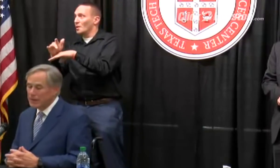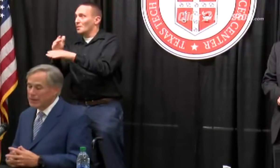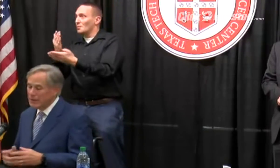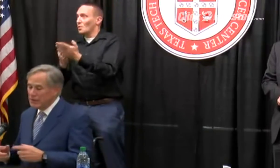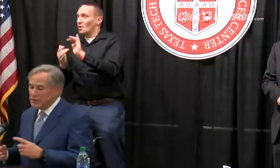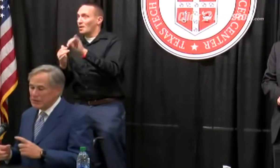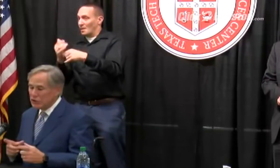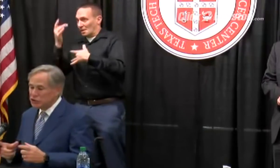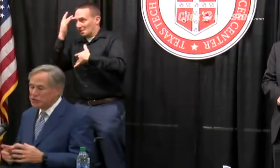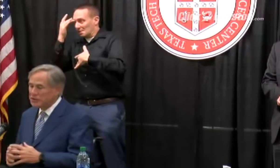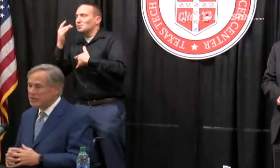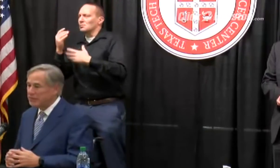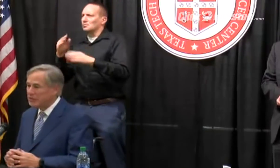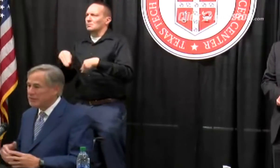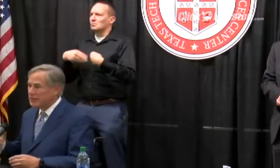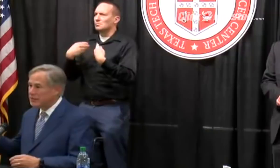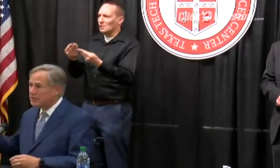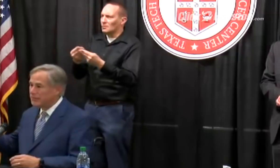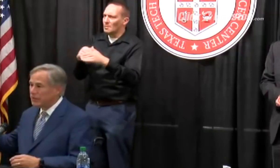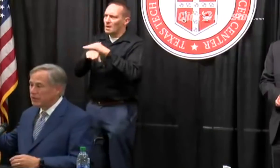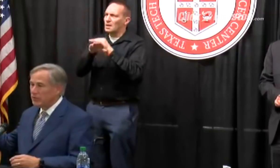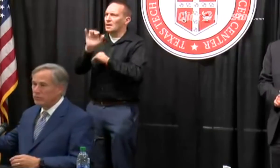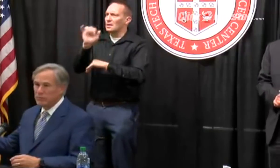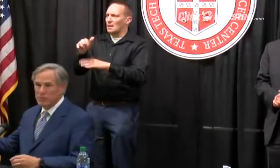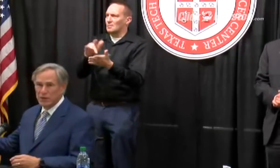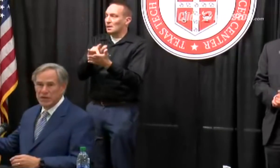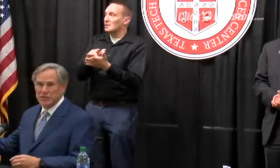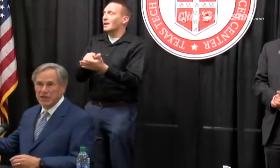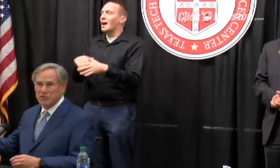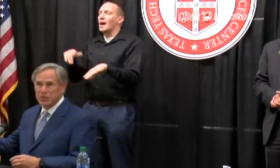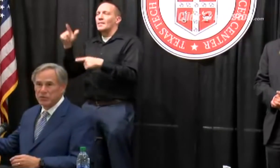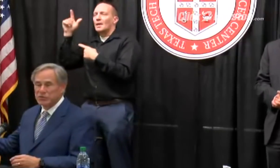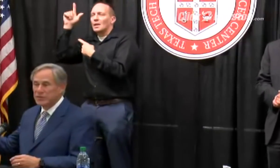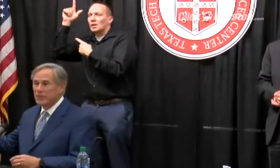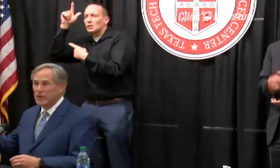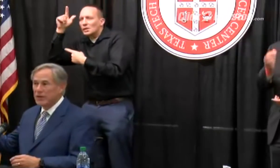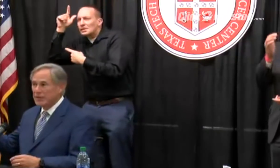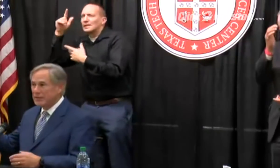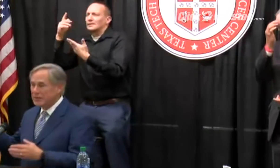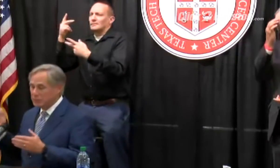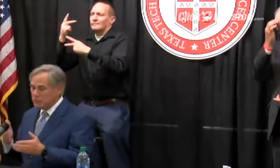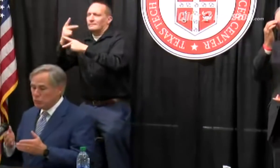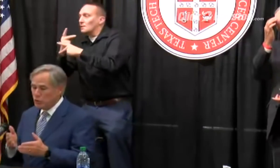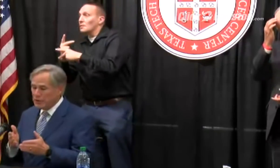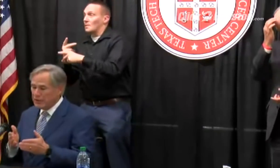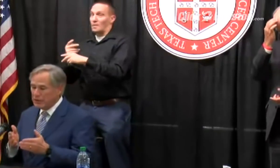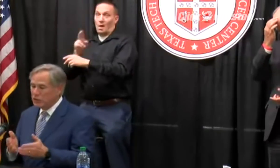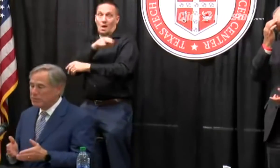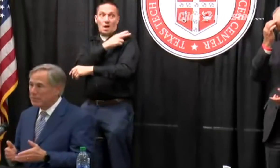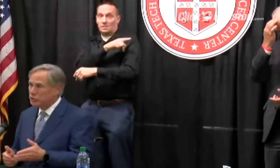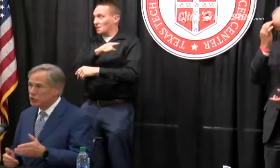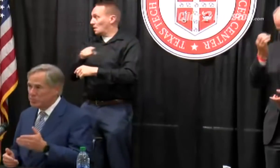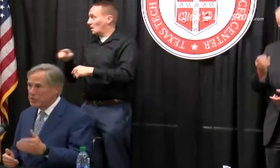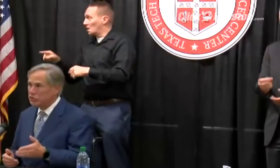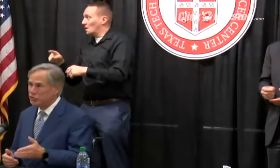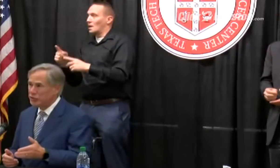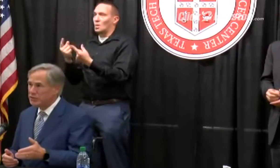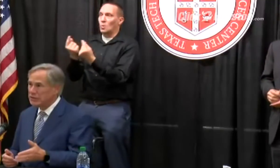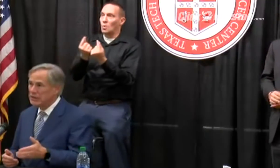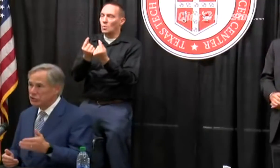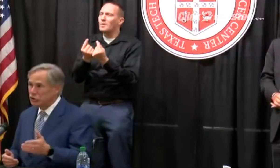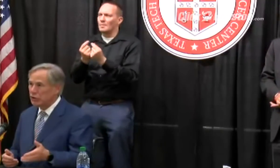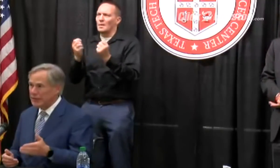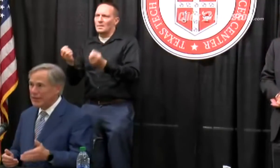drug. And then the logistics of it, and that is a lot of these hospitals, they will either be able to administer